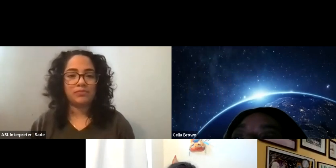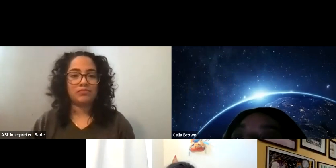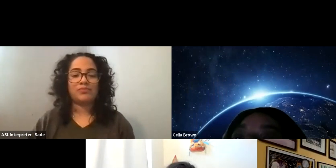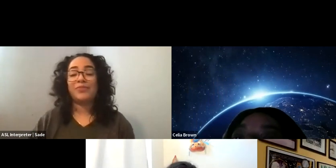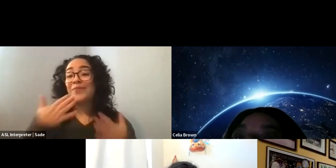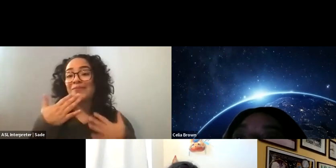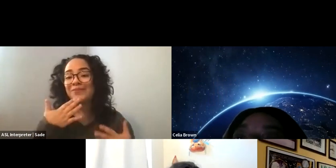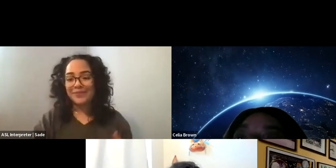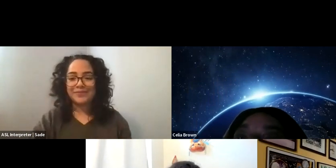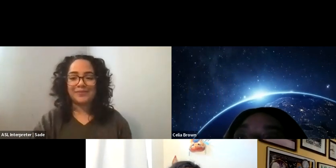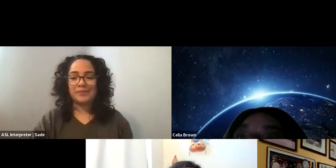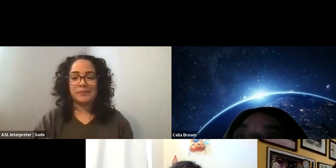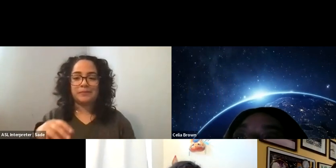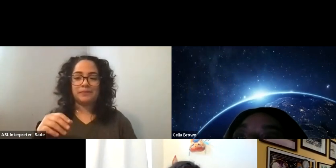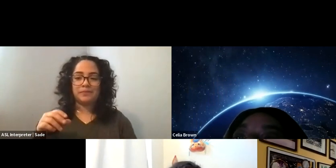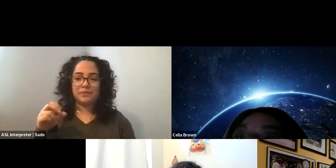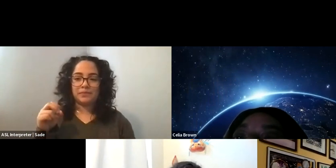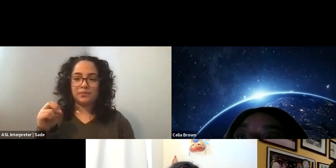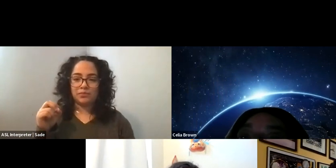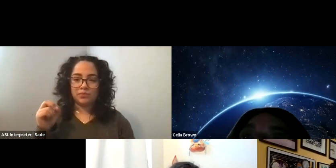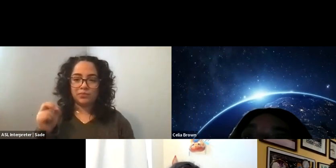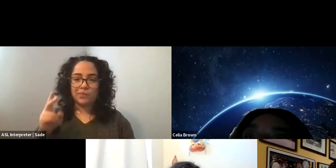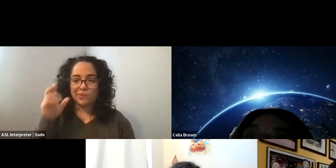Thanks, man. Okay.